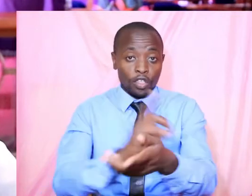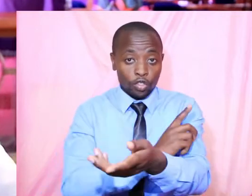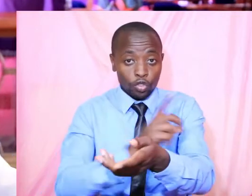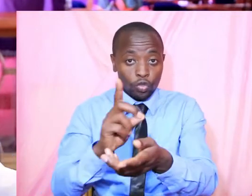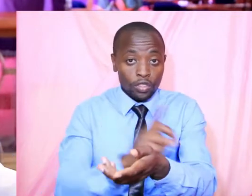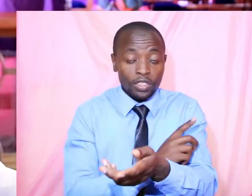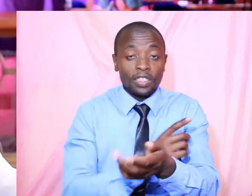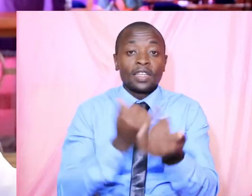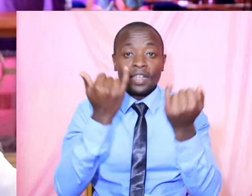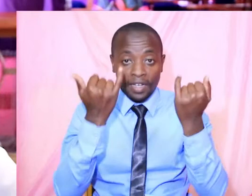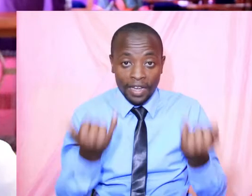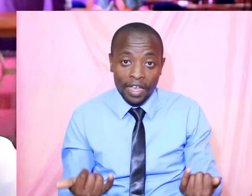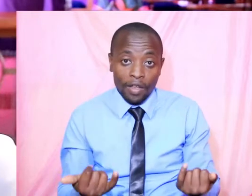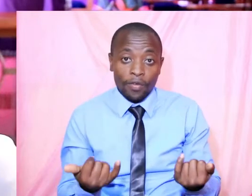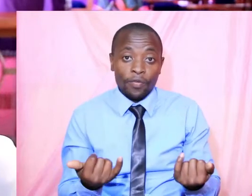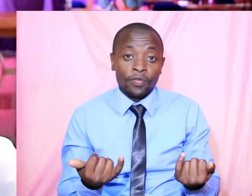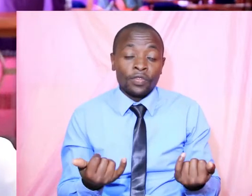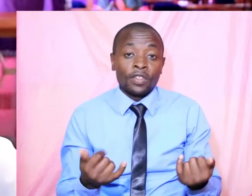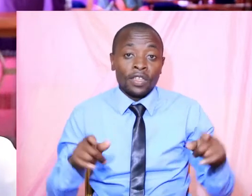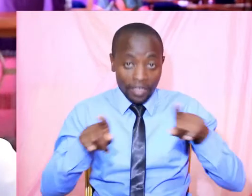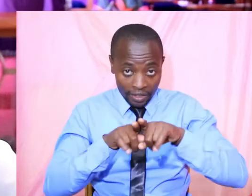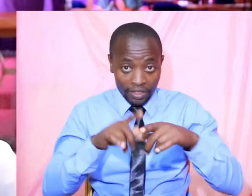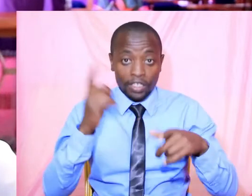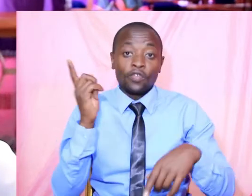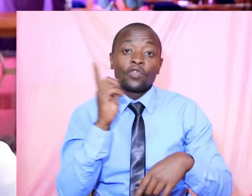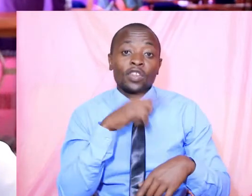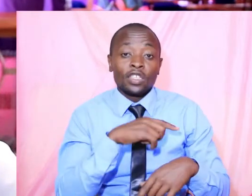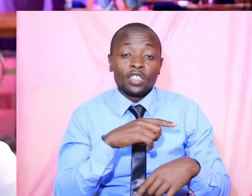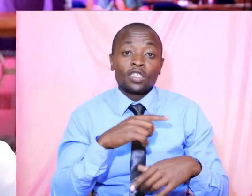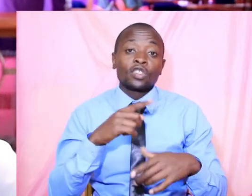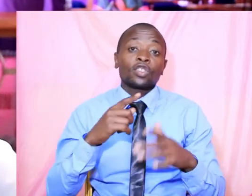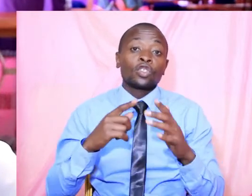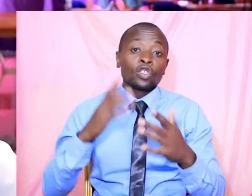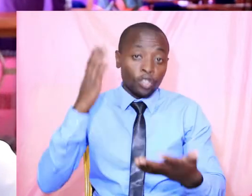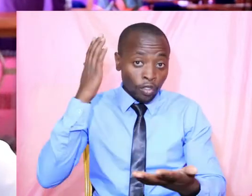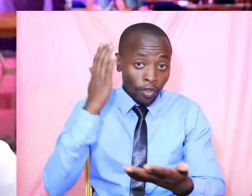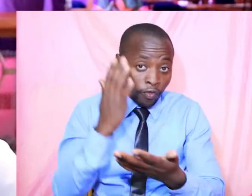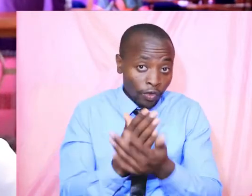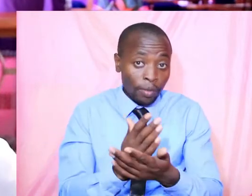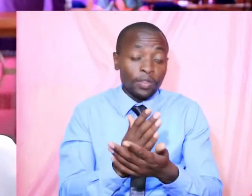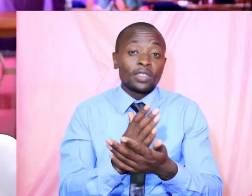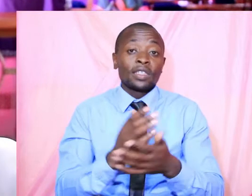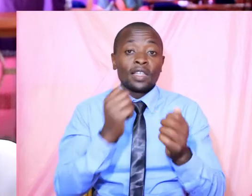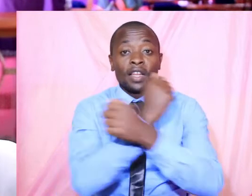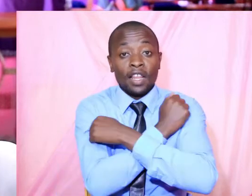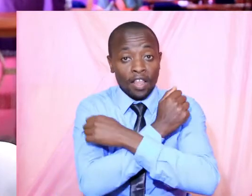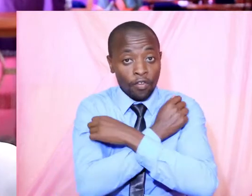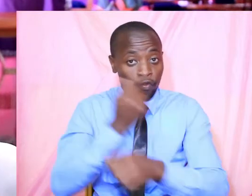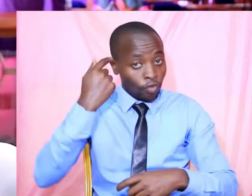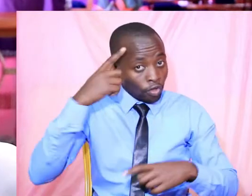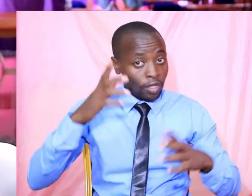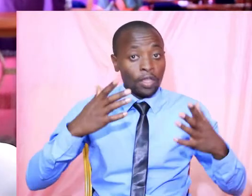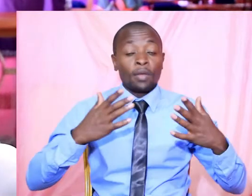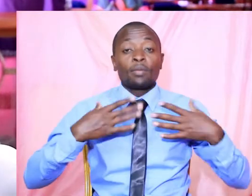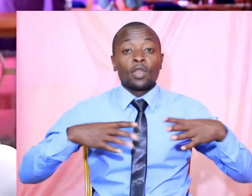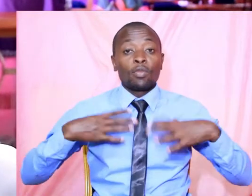And therefore, as he concludes, Paul affirms his love for the people and